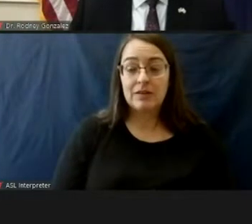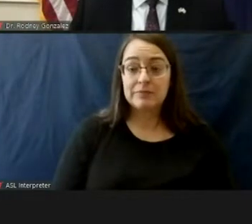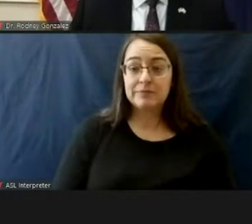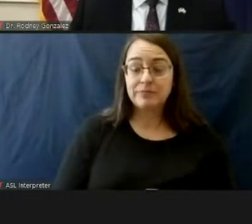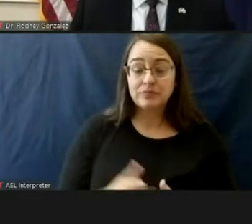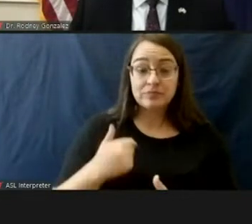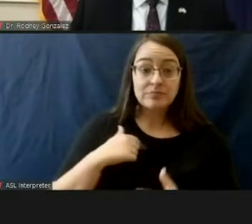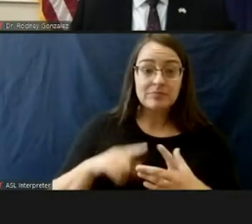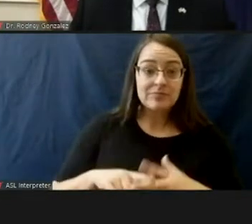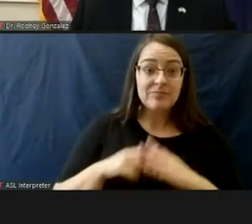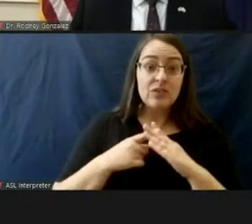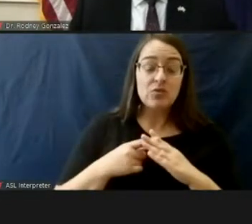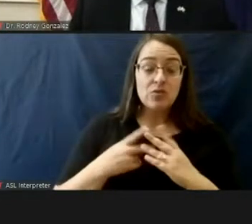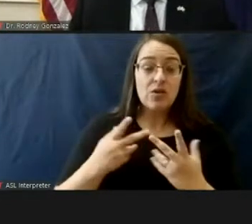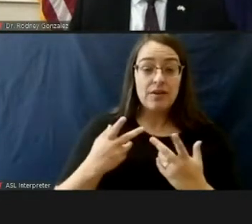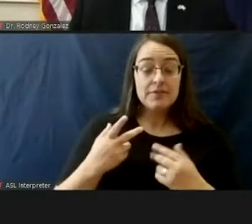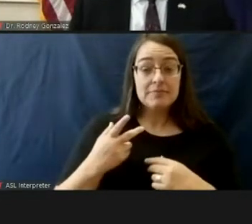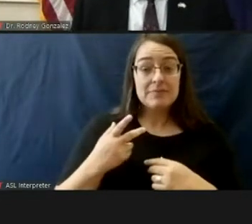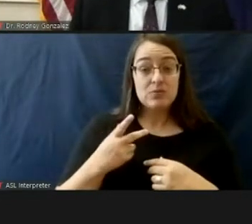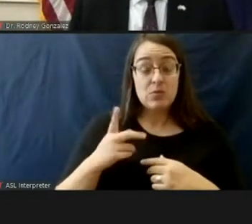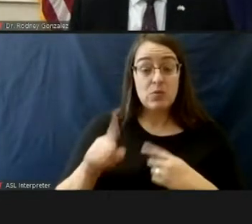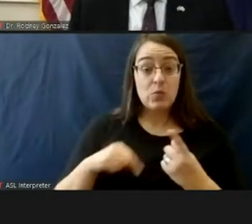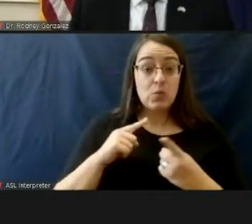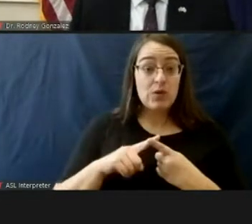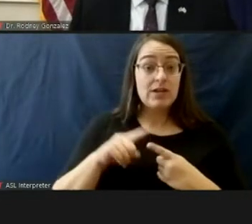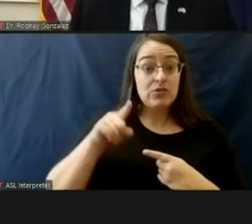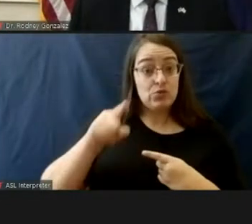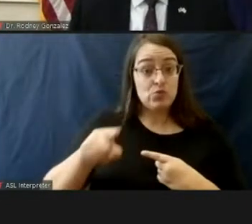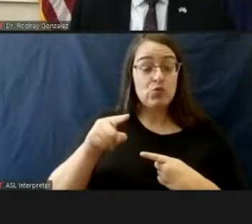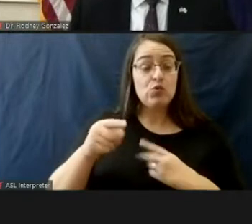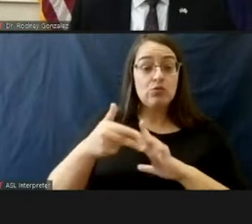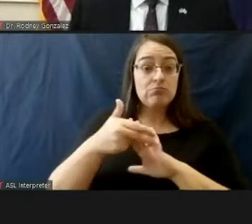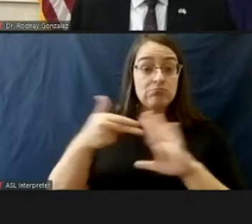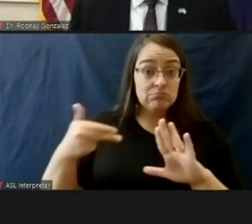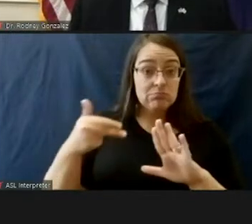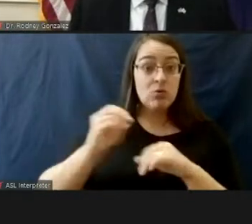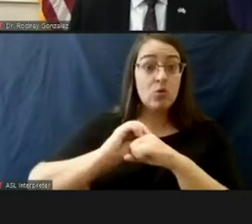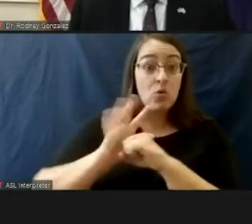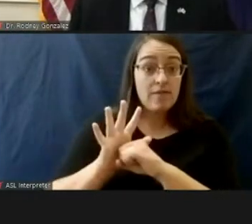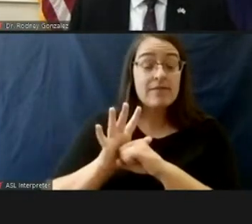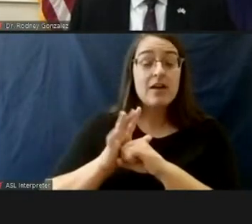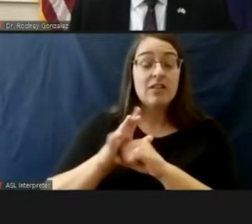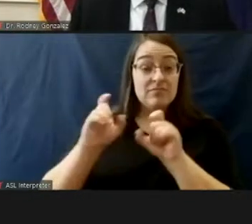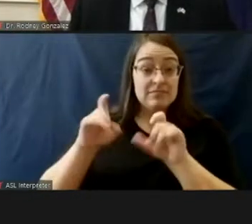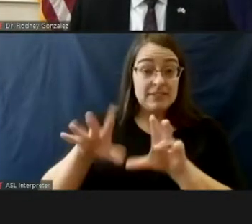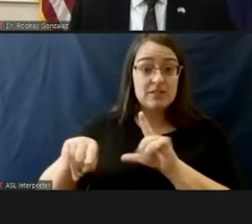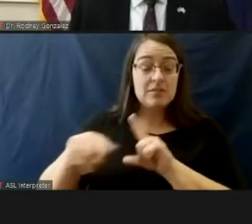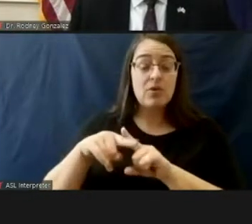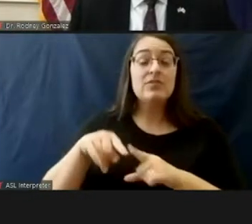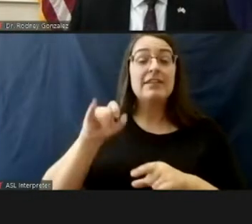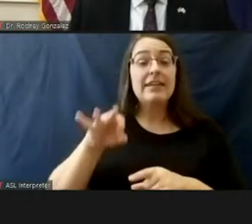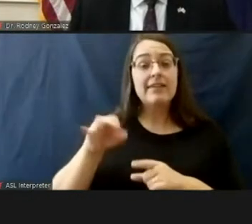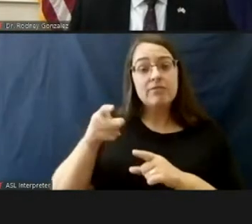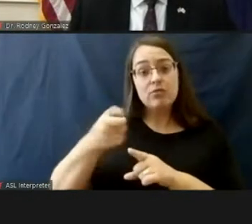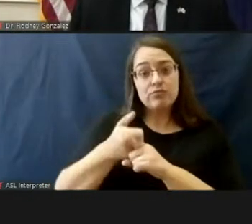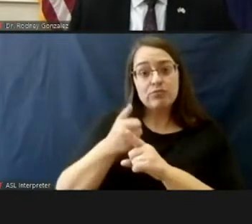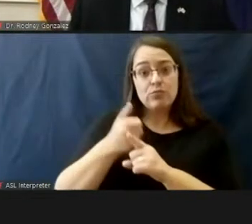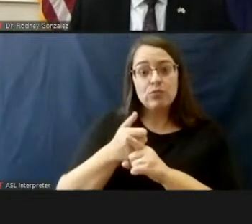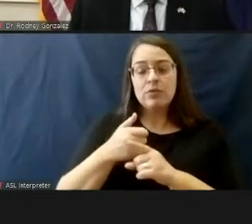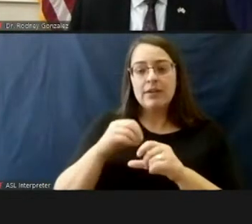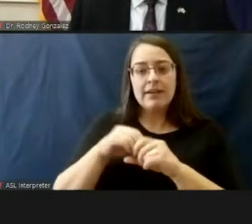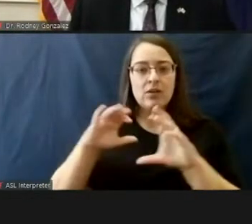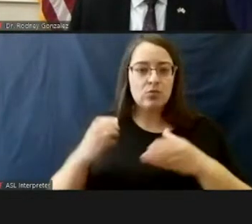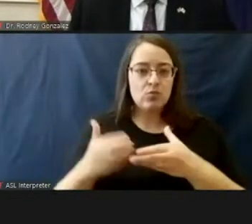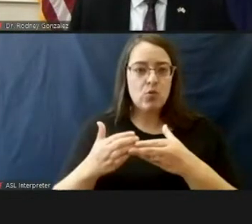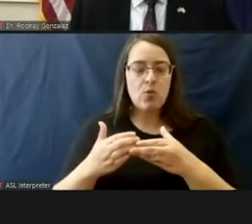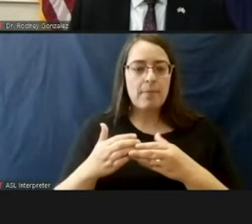I'll start. As soon as you are known to be infected, if you are someone who is in a category of